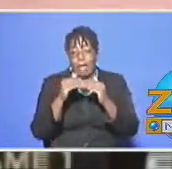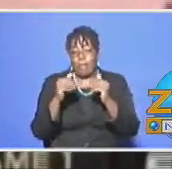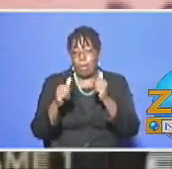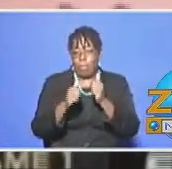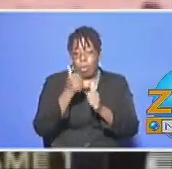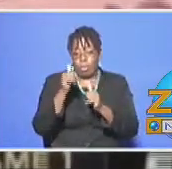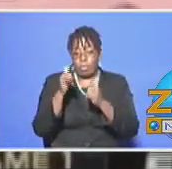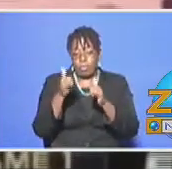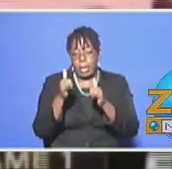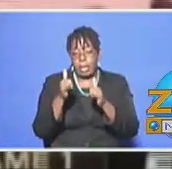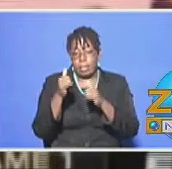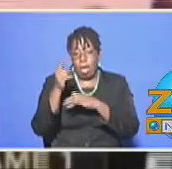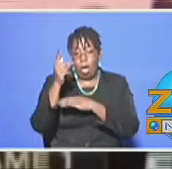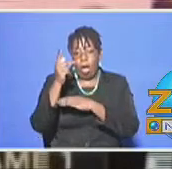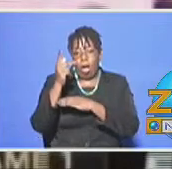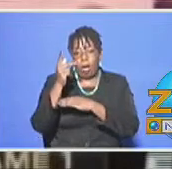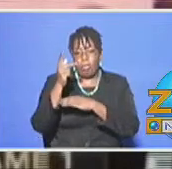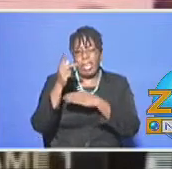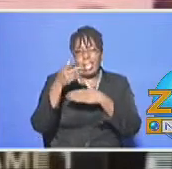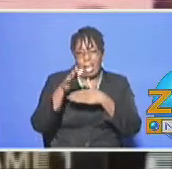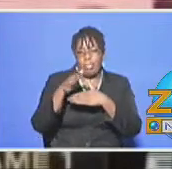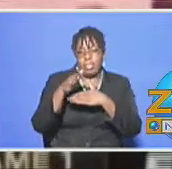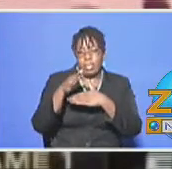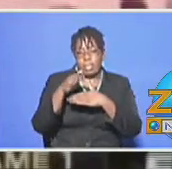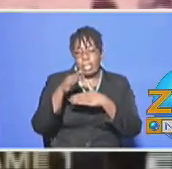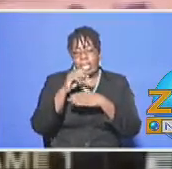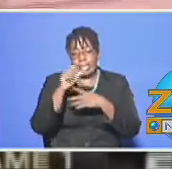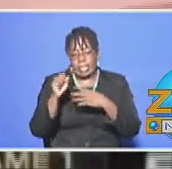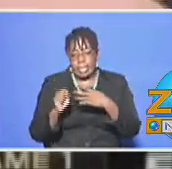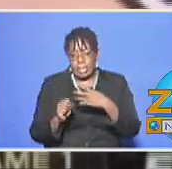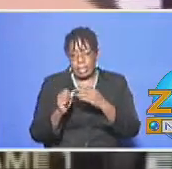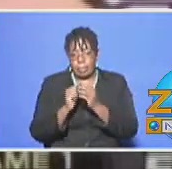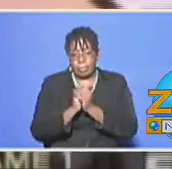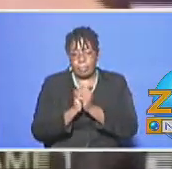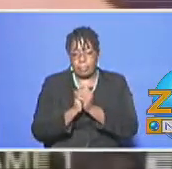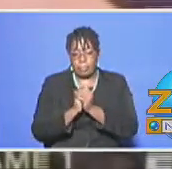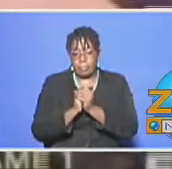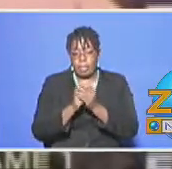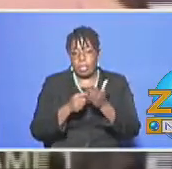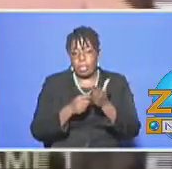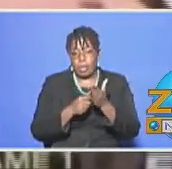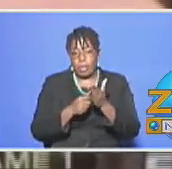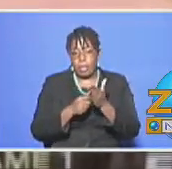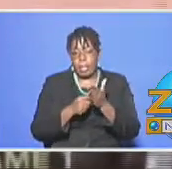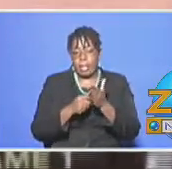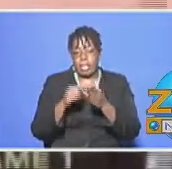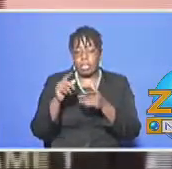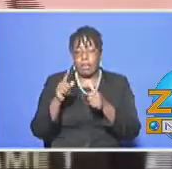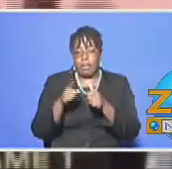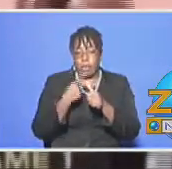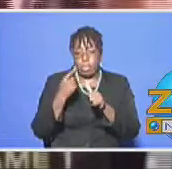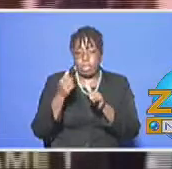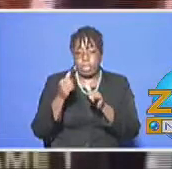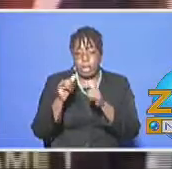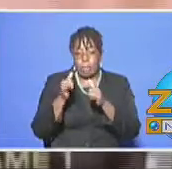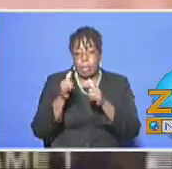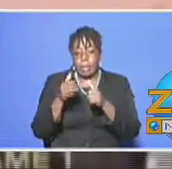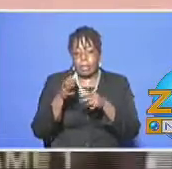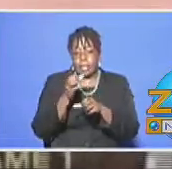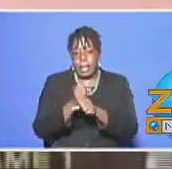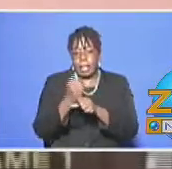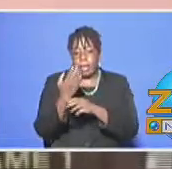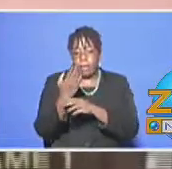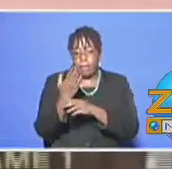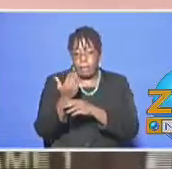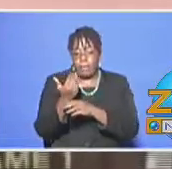first postseason, this per ESPN. Per the ESPN broadcast, Ayton is also the first player to record at least 15 points and